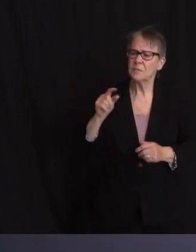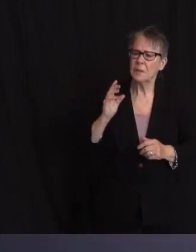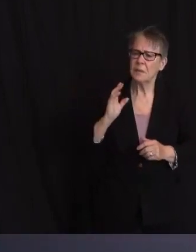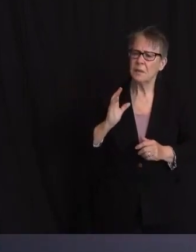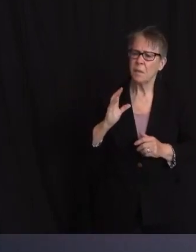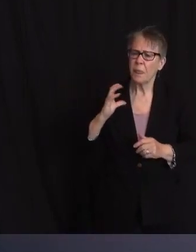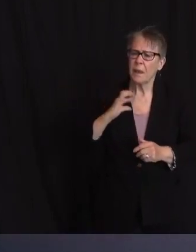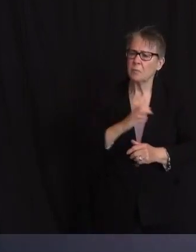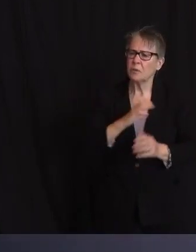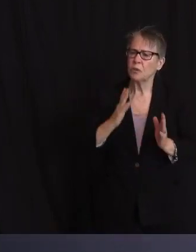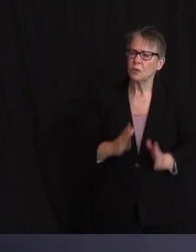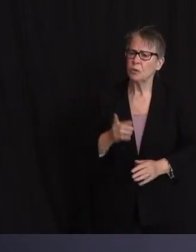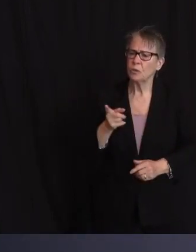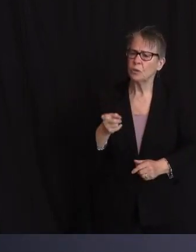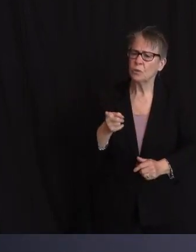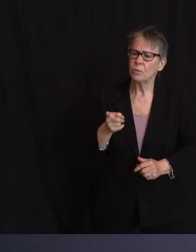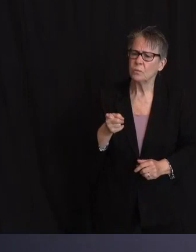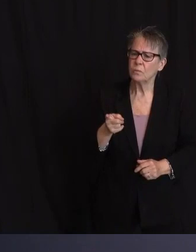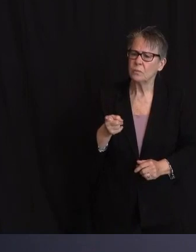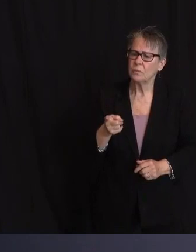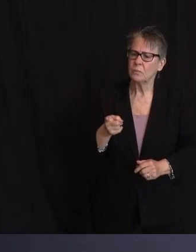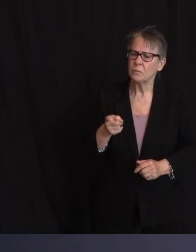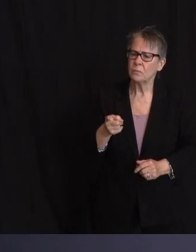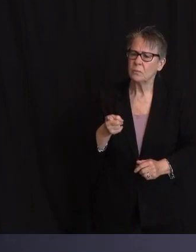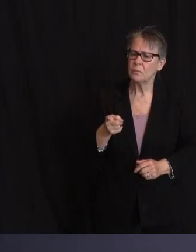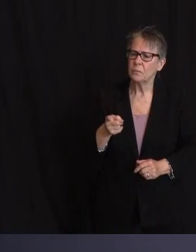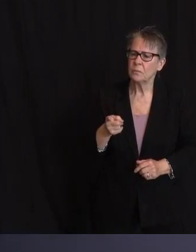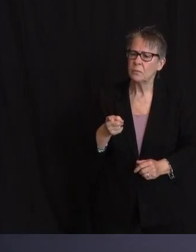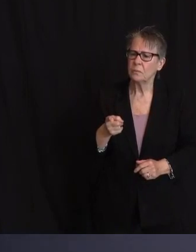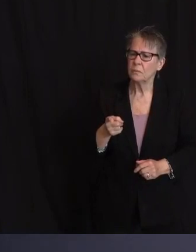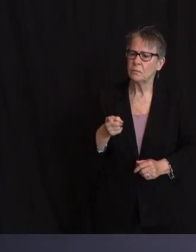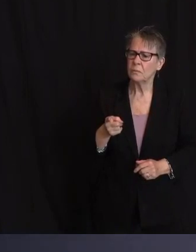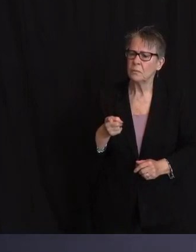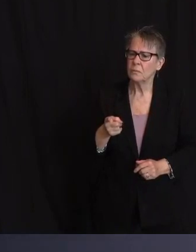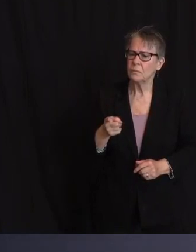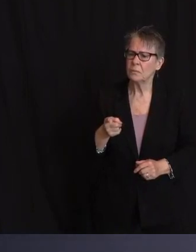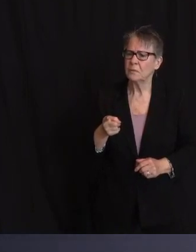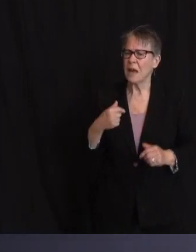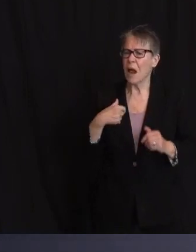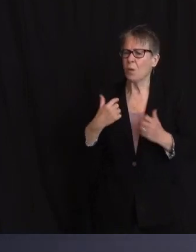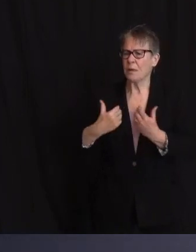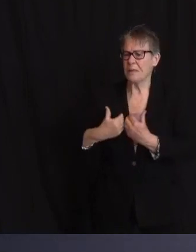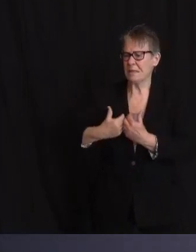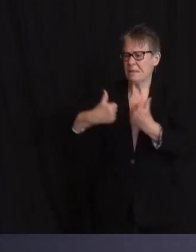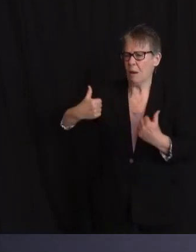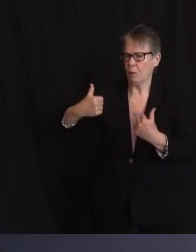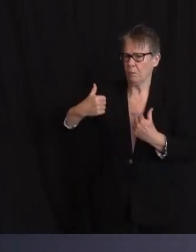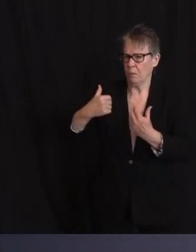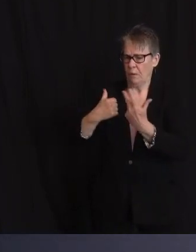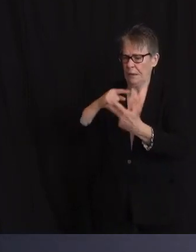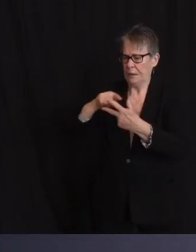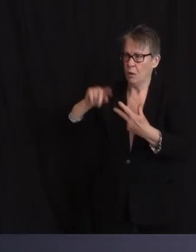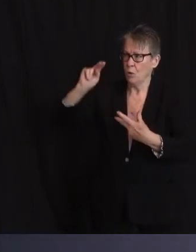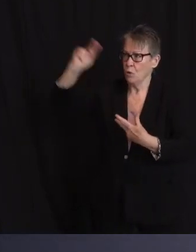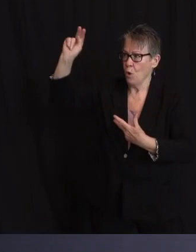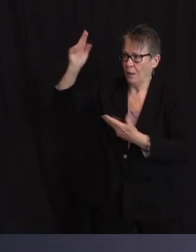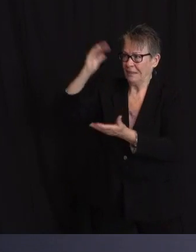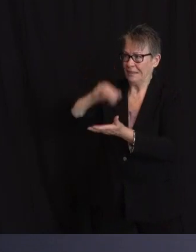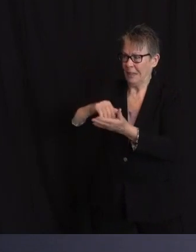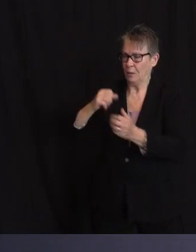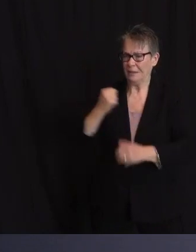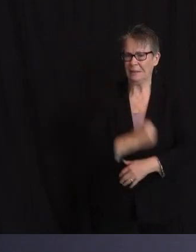We separate the state into three regions, and we actually look at bed capacity and